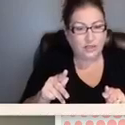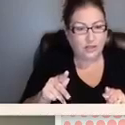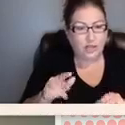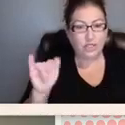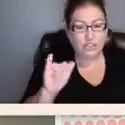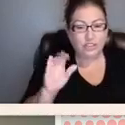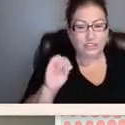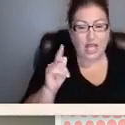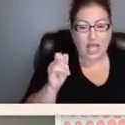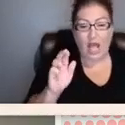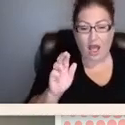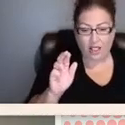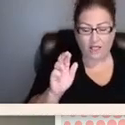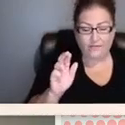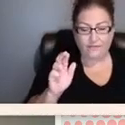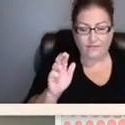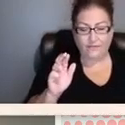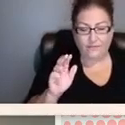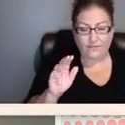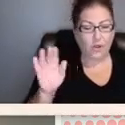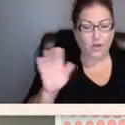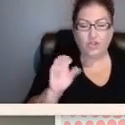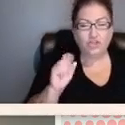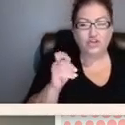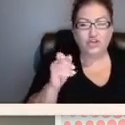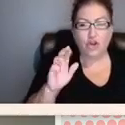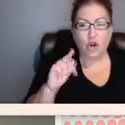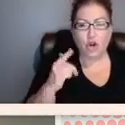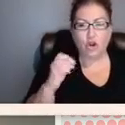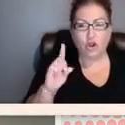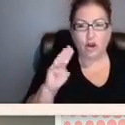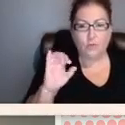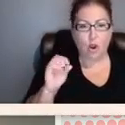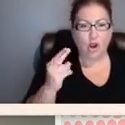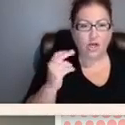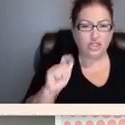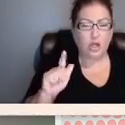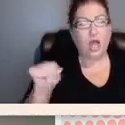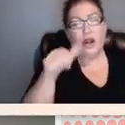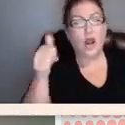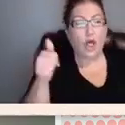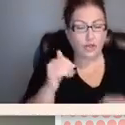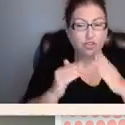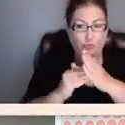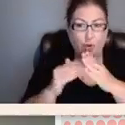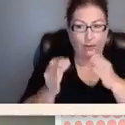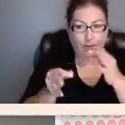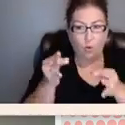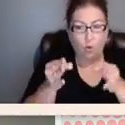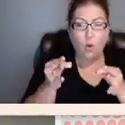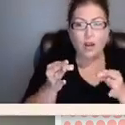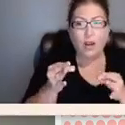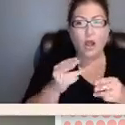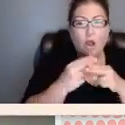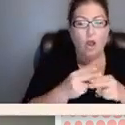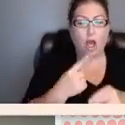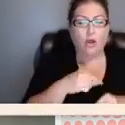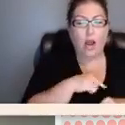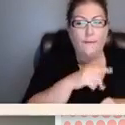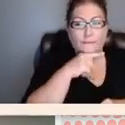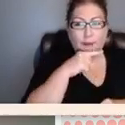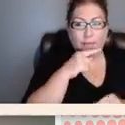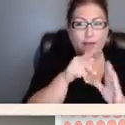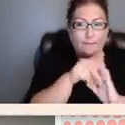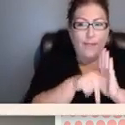Wendell, Justice Thurgood Marshall in another Supreme Court decision called our public policy toward